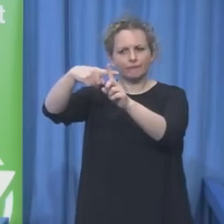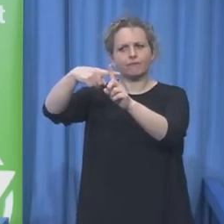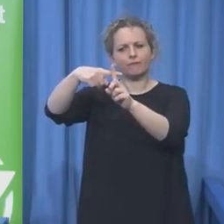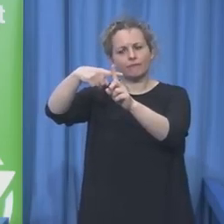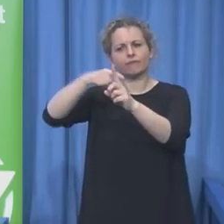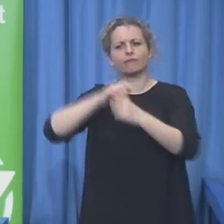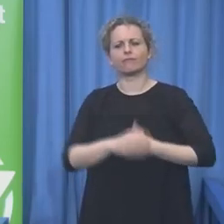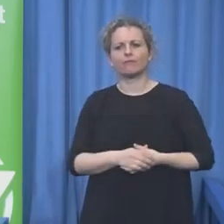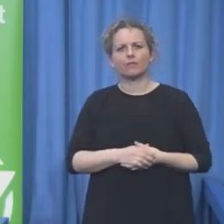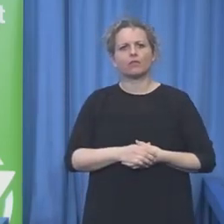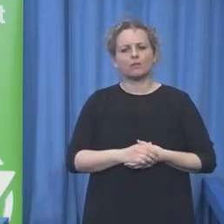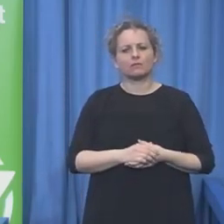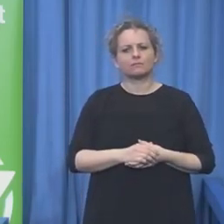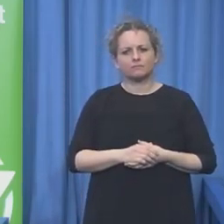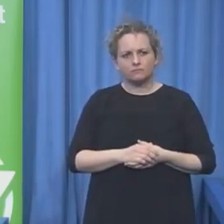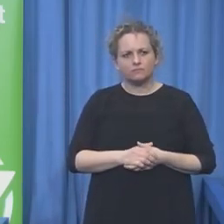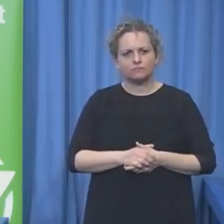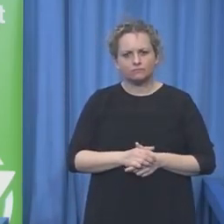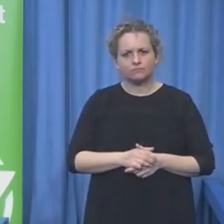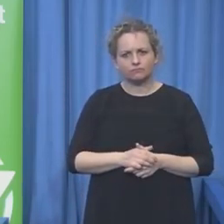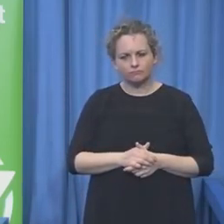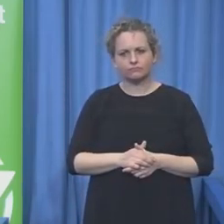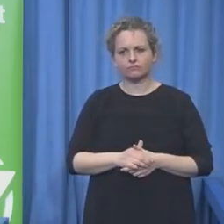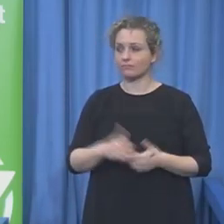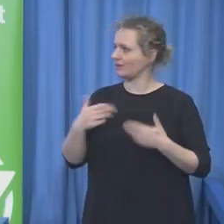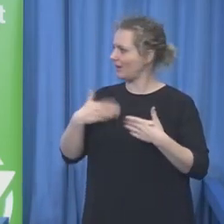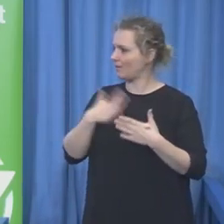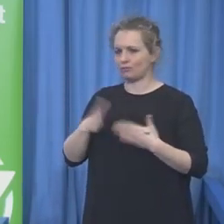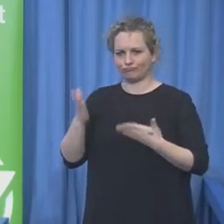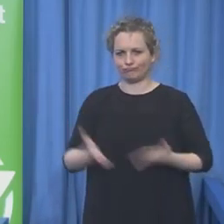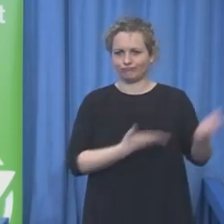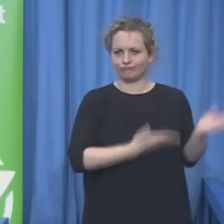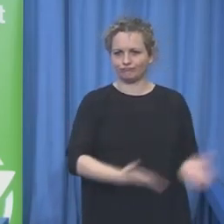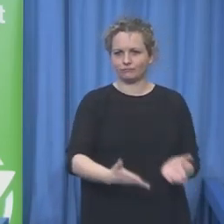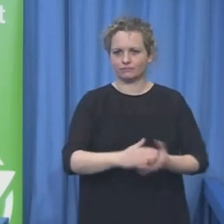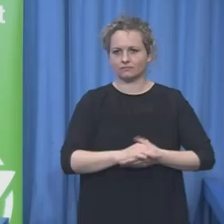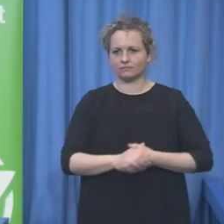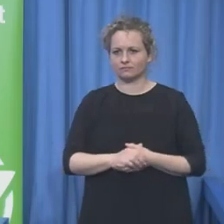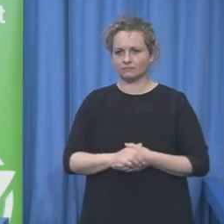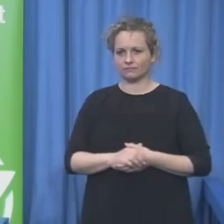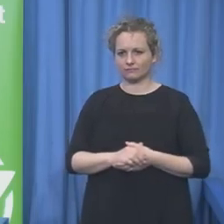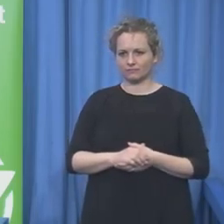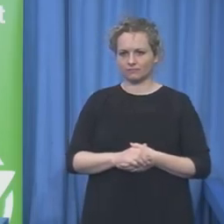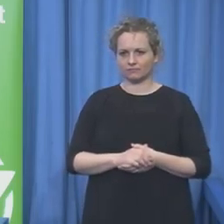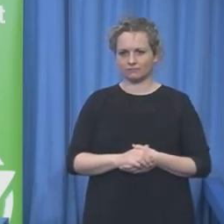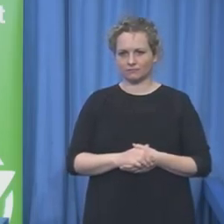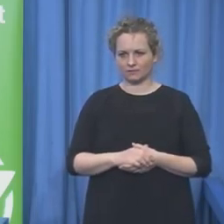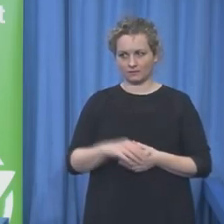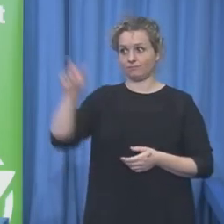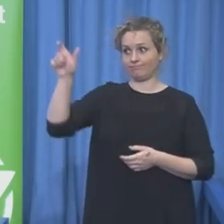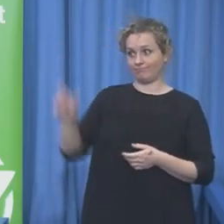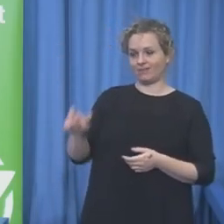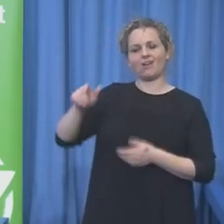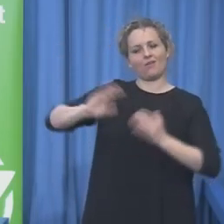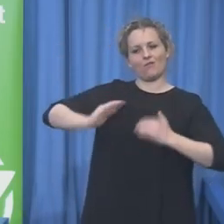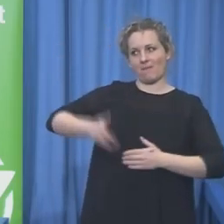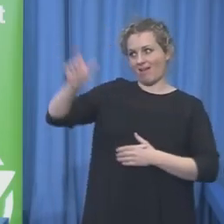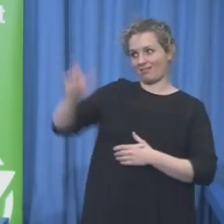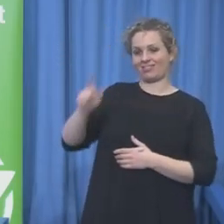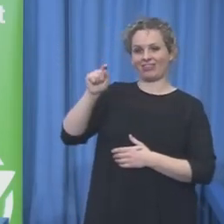Please allow me to introduce Tiffany, whose primary diagnosis is cerebral palsy. She has 26 other diagnosis that